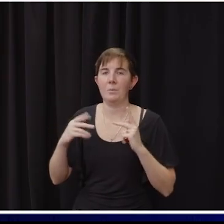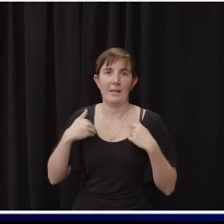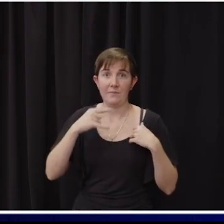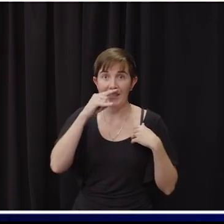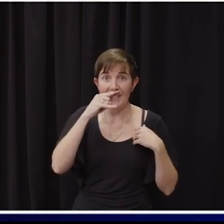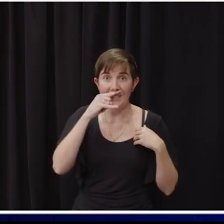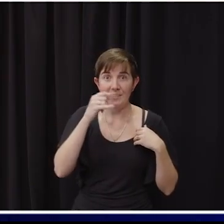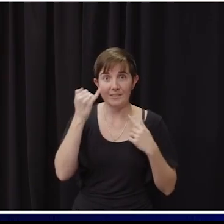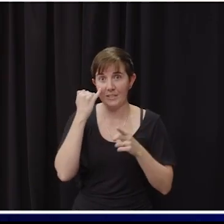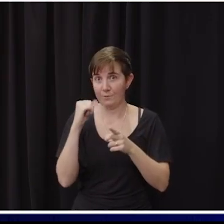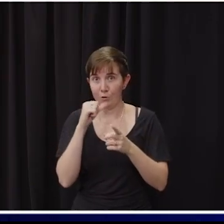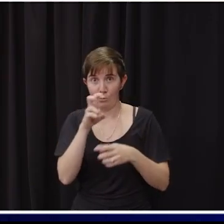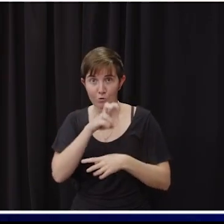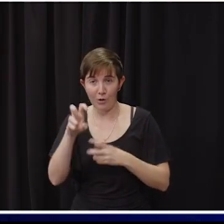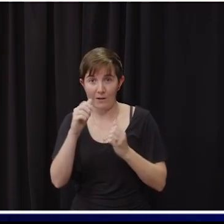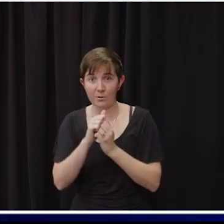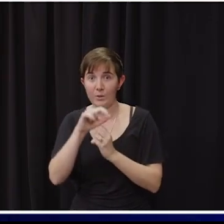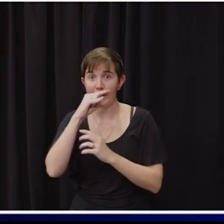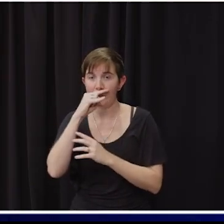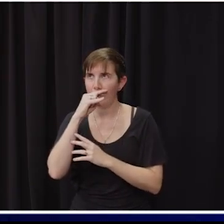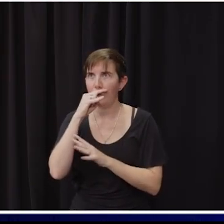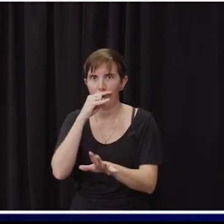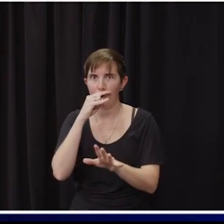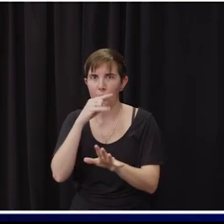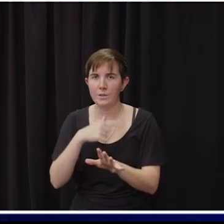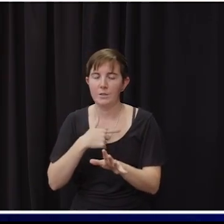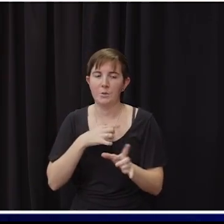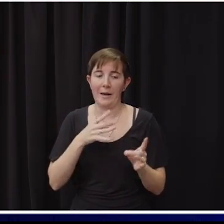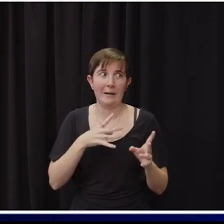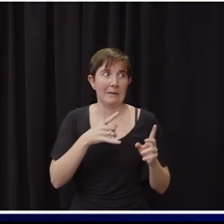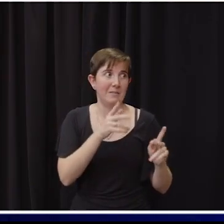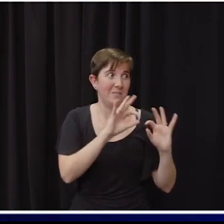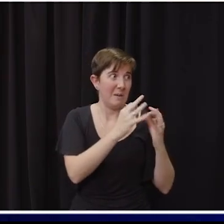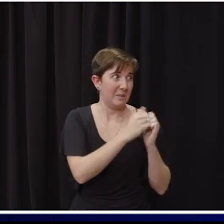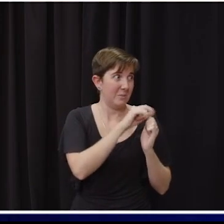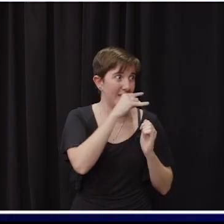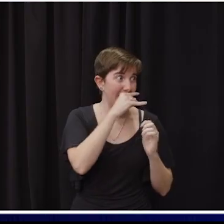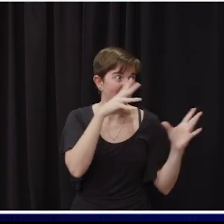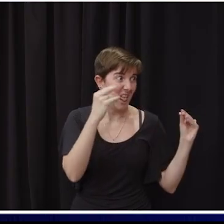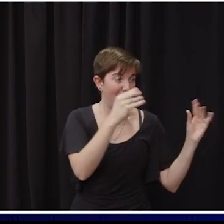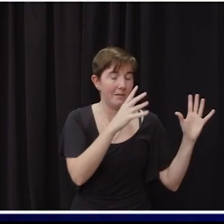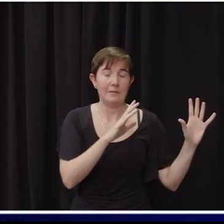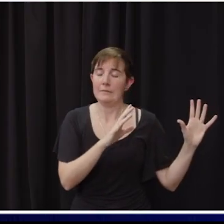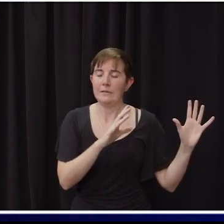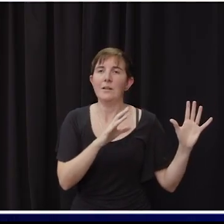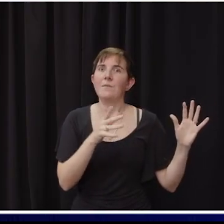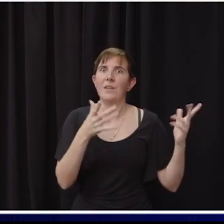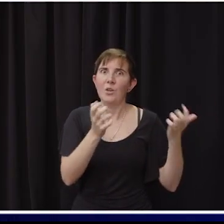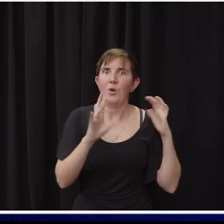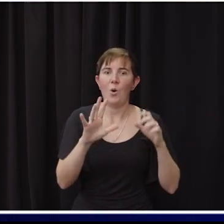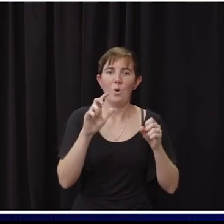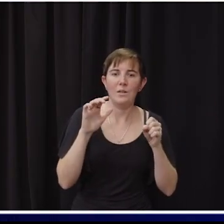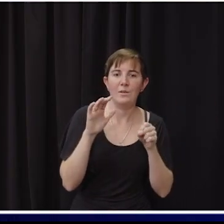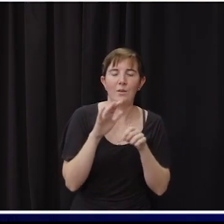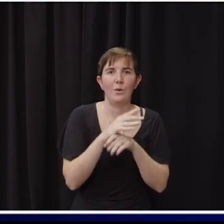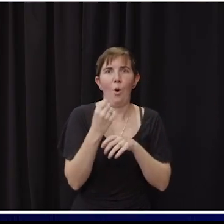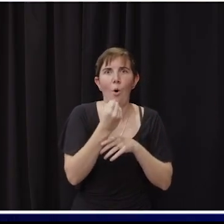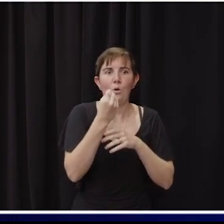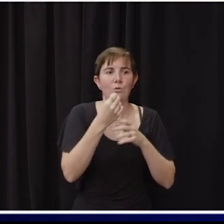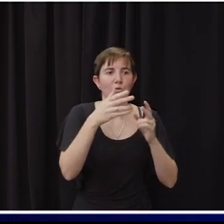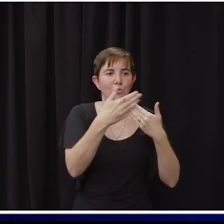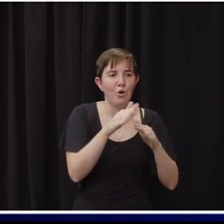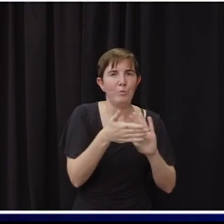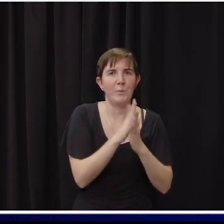If you don't travel with kids, you wish that nobody traveled with kids. And you don't want the hold room or the gate lounge to become a playground.